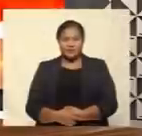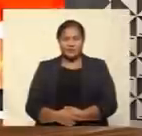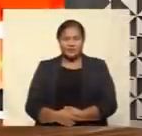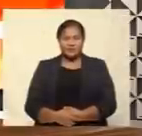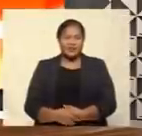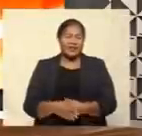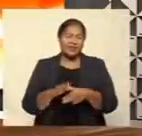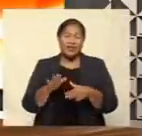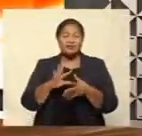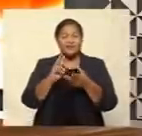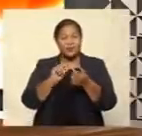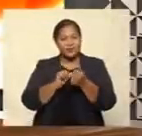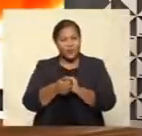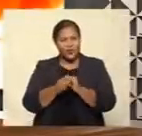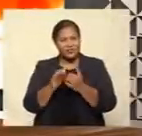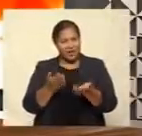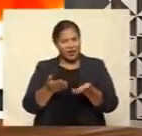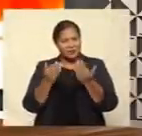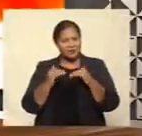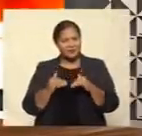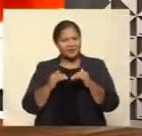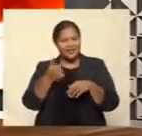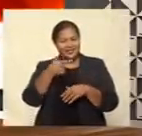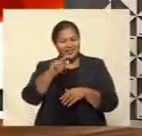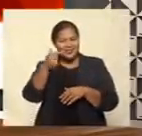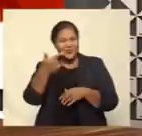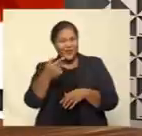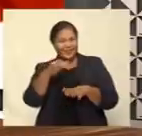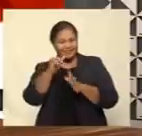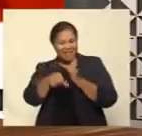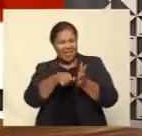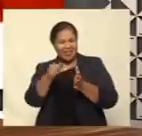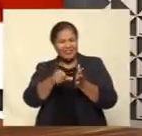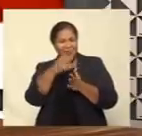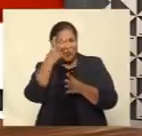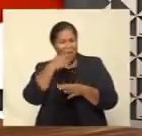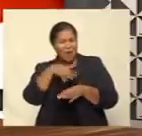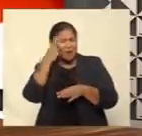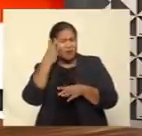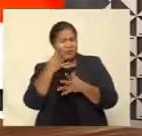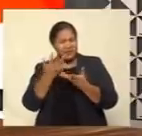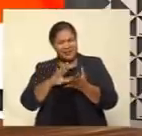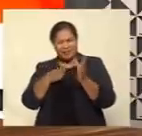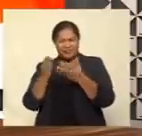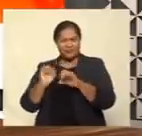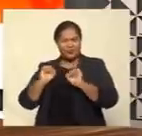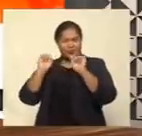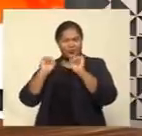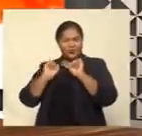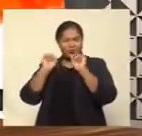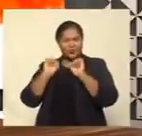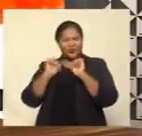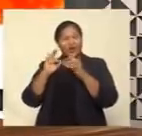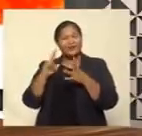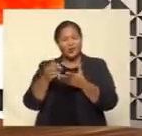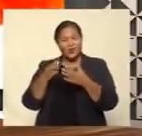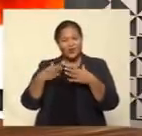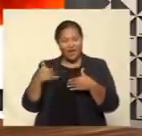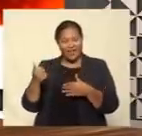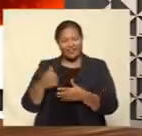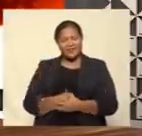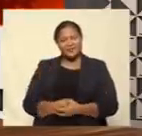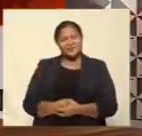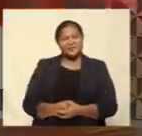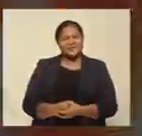it from sports, but coming up, a 71-year-old grandma who turned to weightlifting to overcome despair. Find out more after the break.